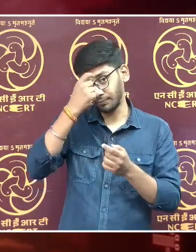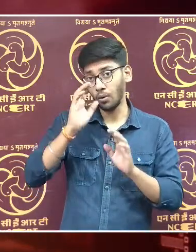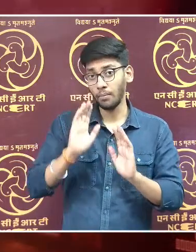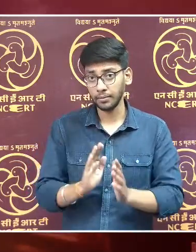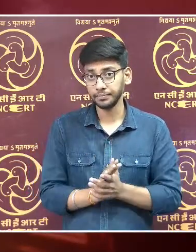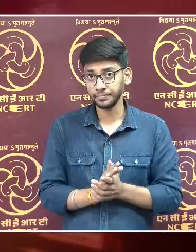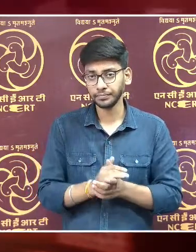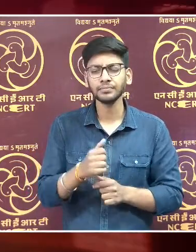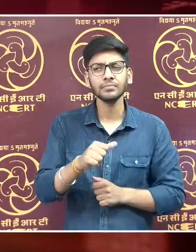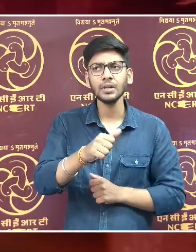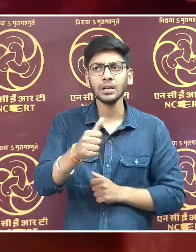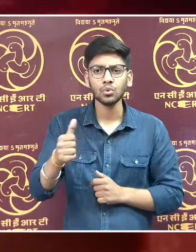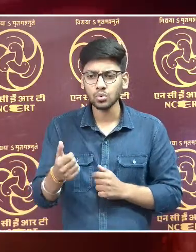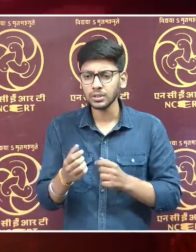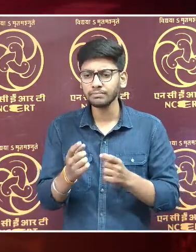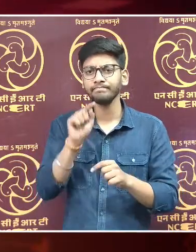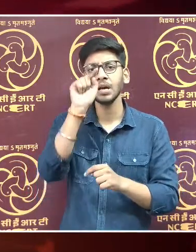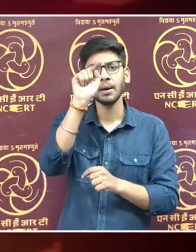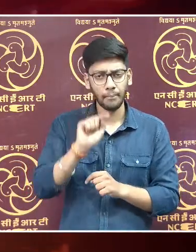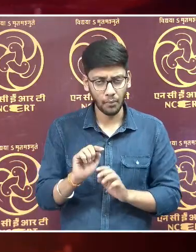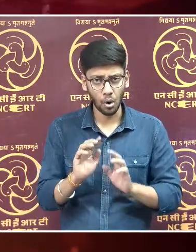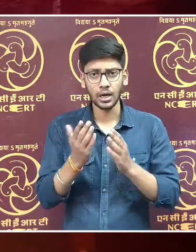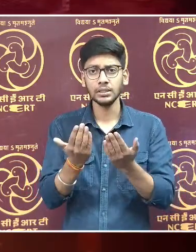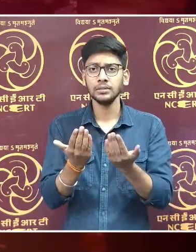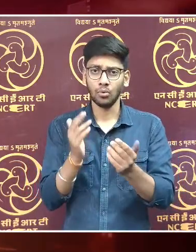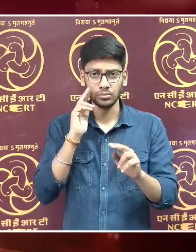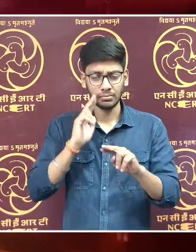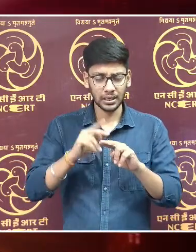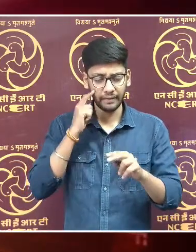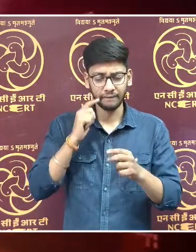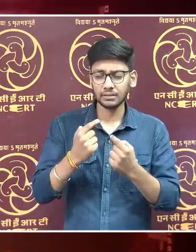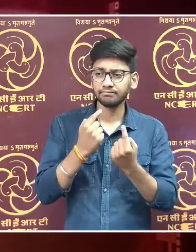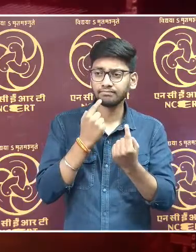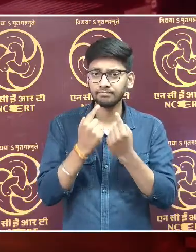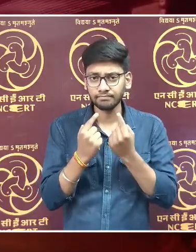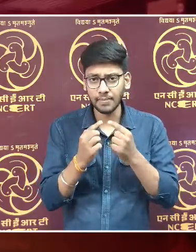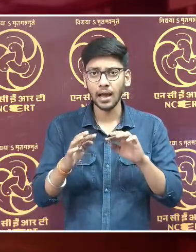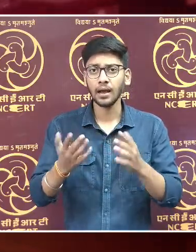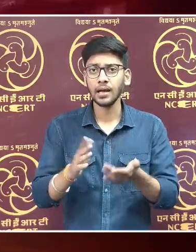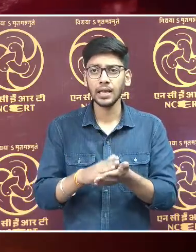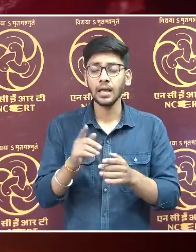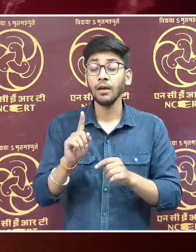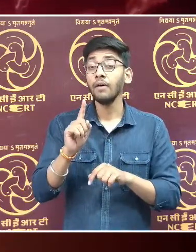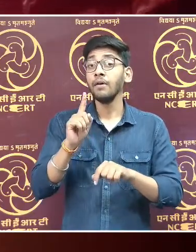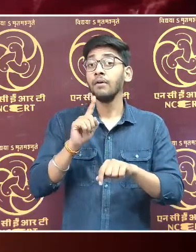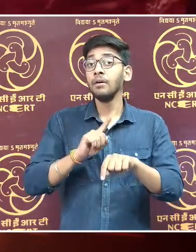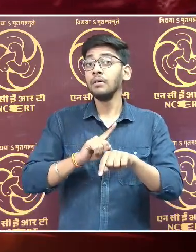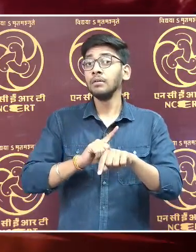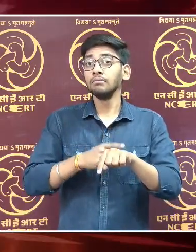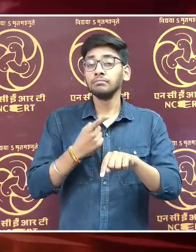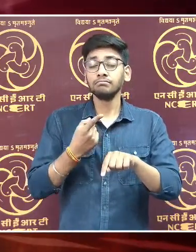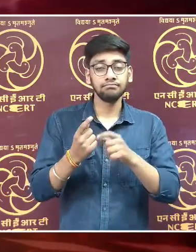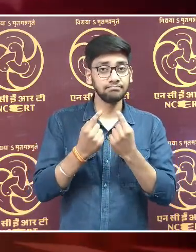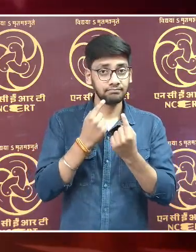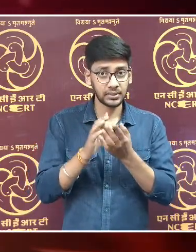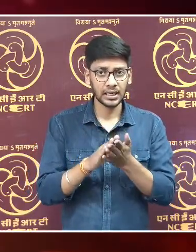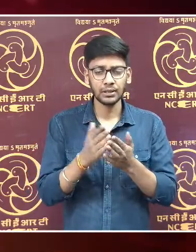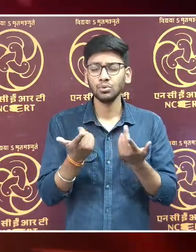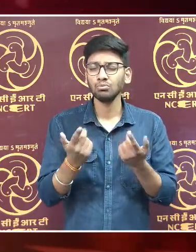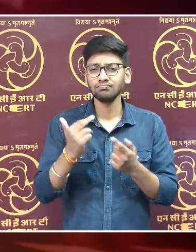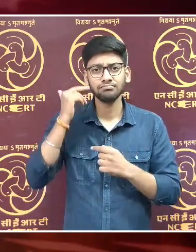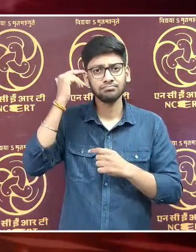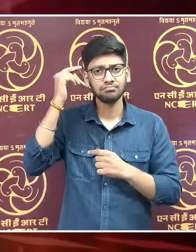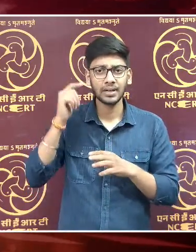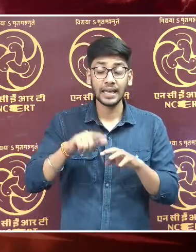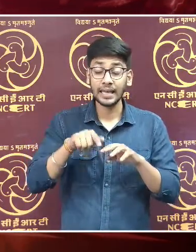other indicators also to get to know whether this child might suspected for a hearing loss or not, because